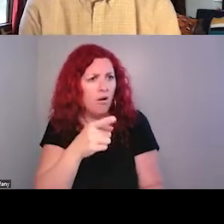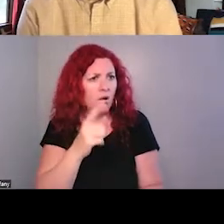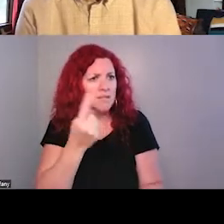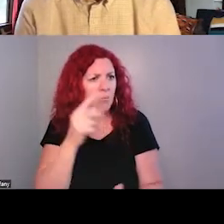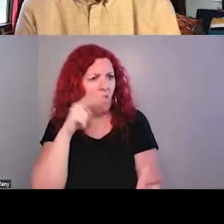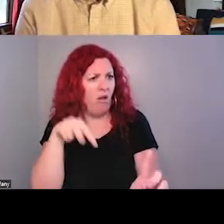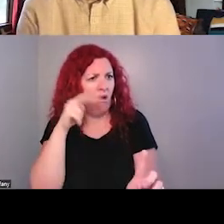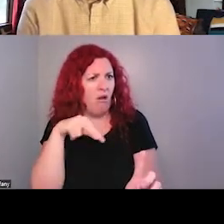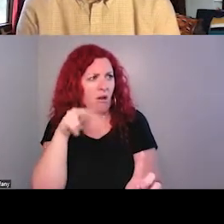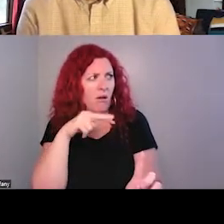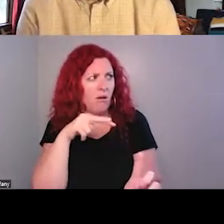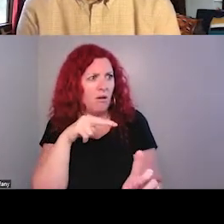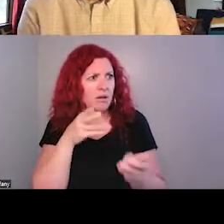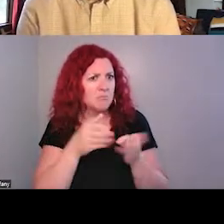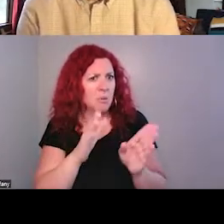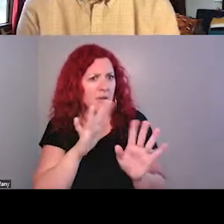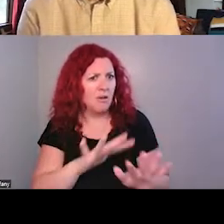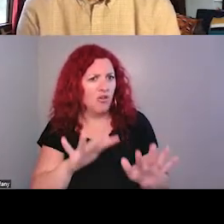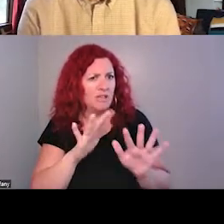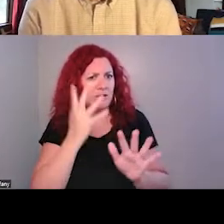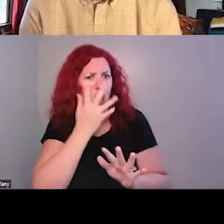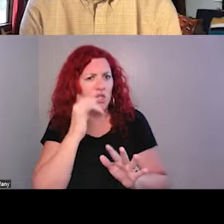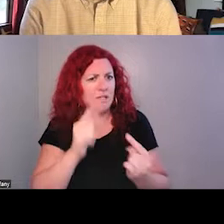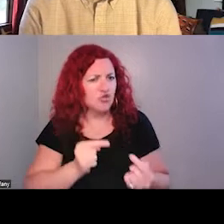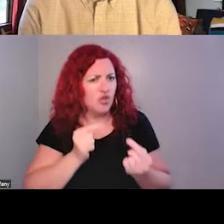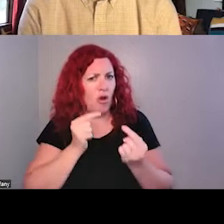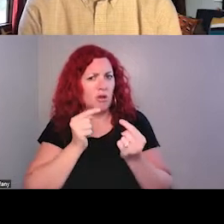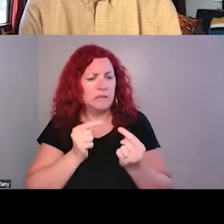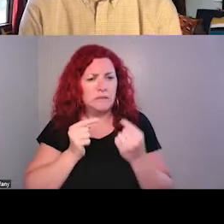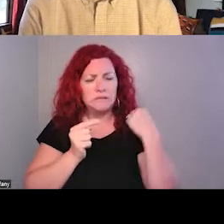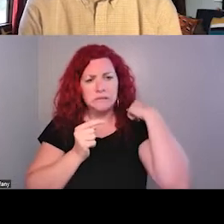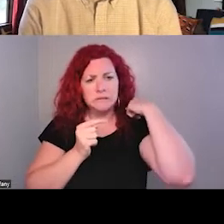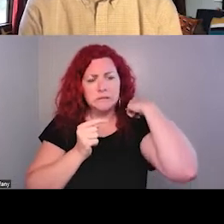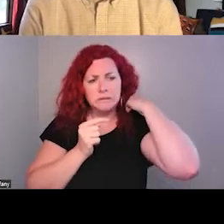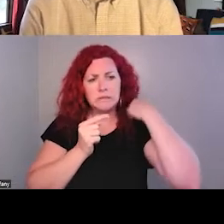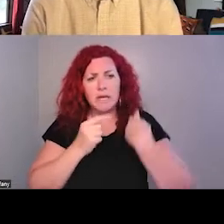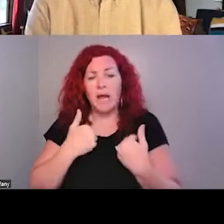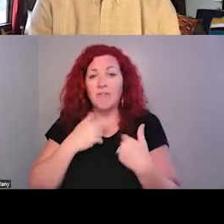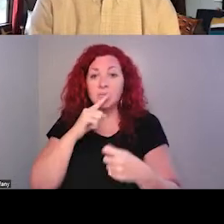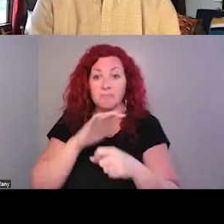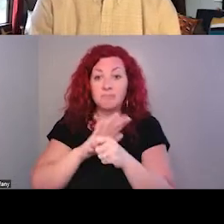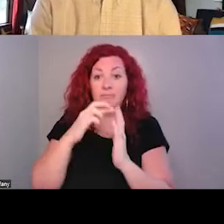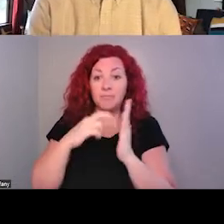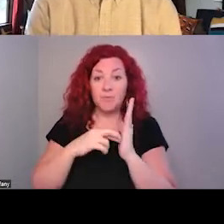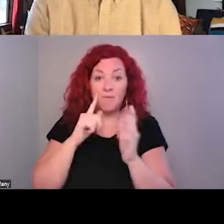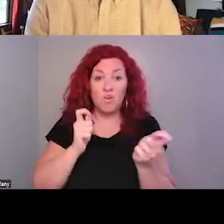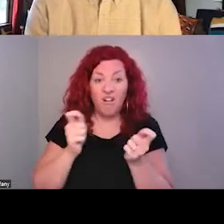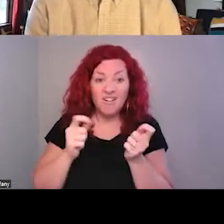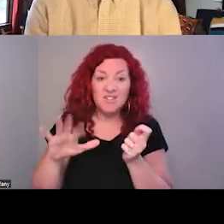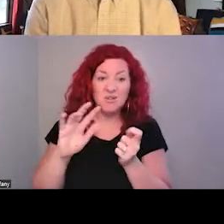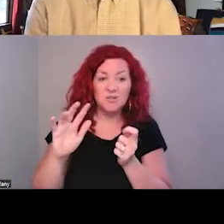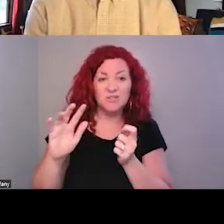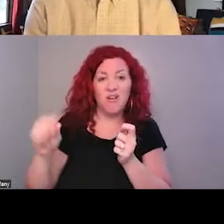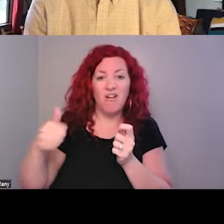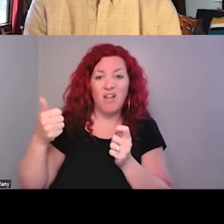seeing somebody in public space who looks like they're having a hard time. Having dedicated protocols for handling those third-party callers or